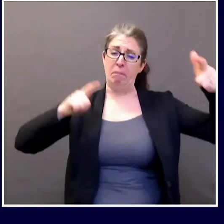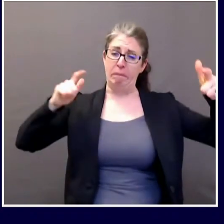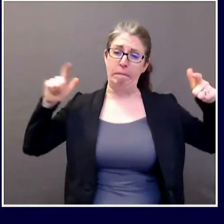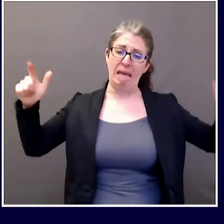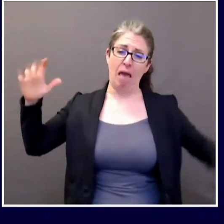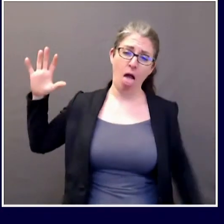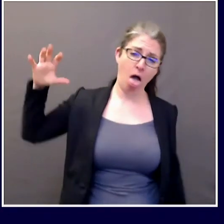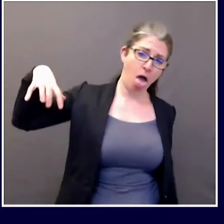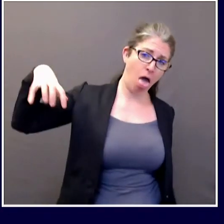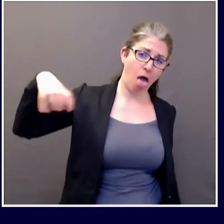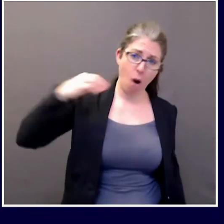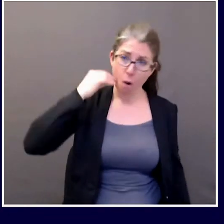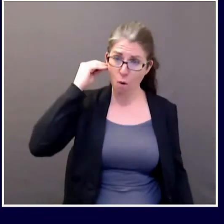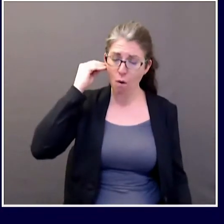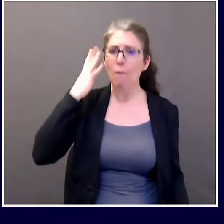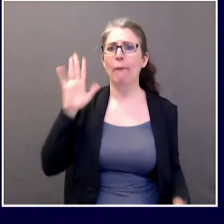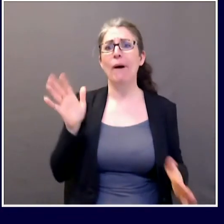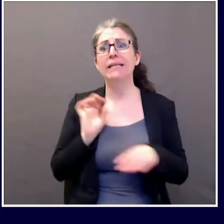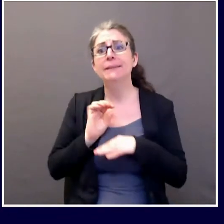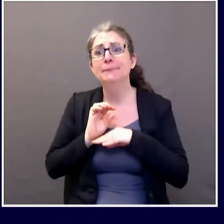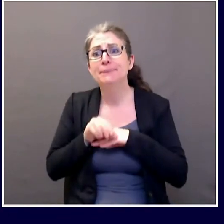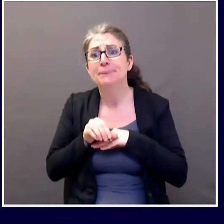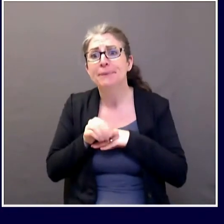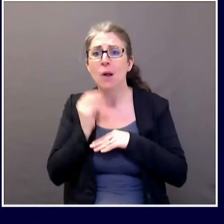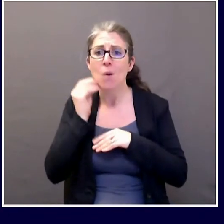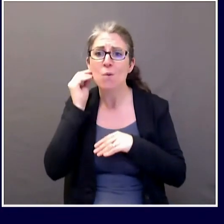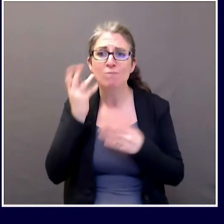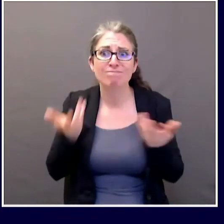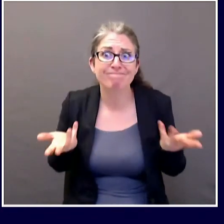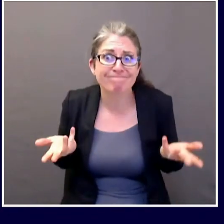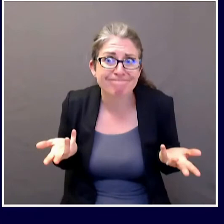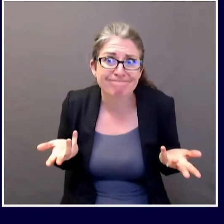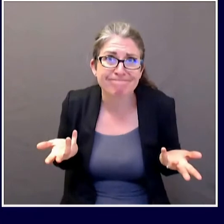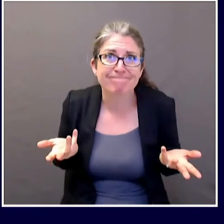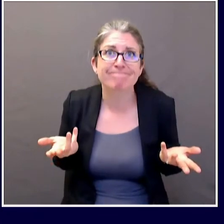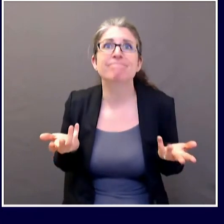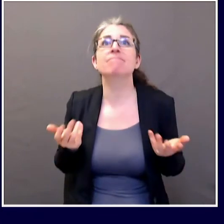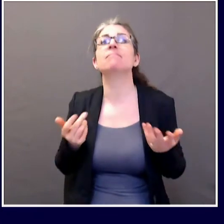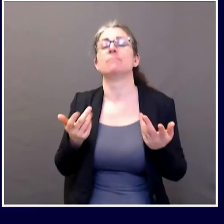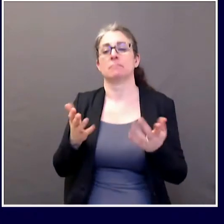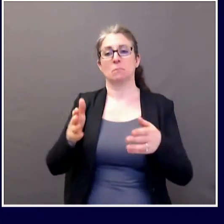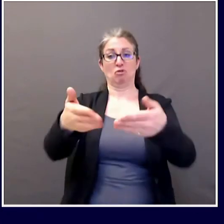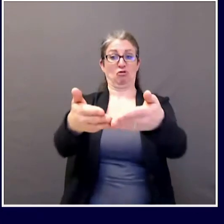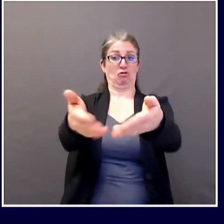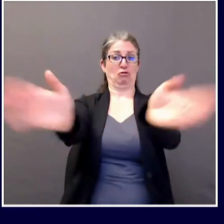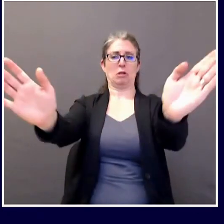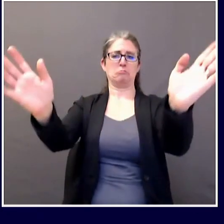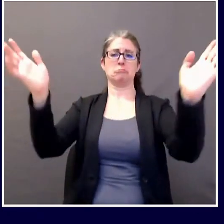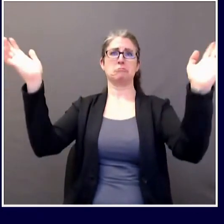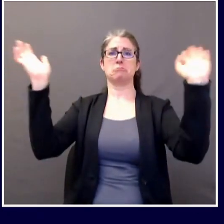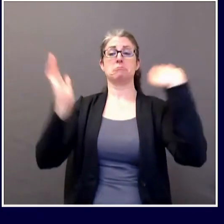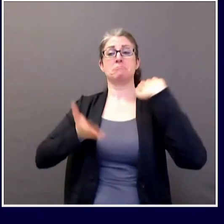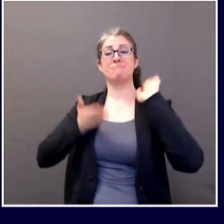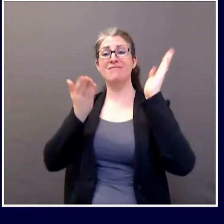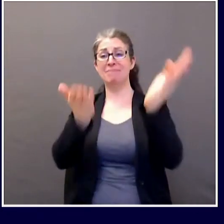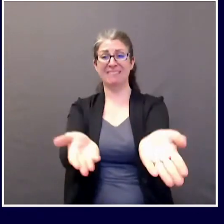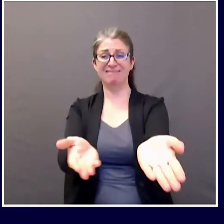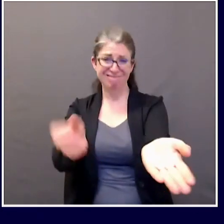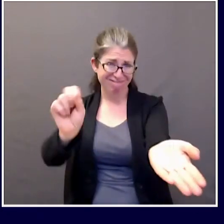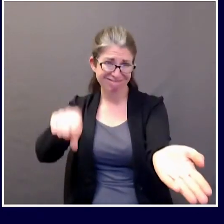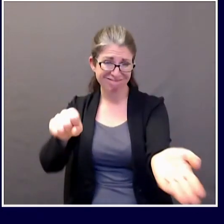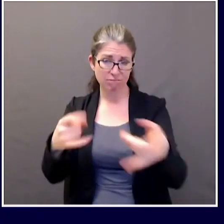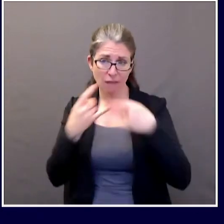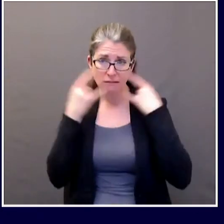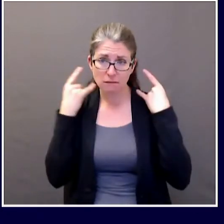general, everyone should be wearing a mask. It's good to keep the windows open while people are there to